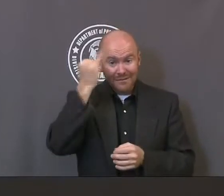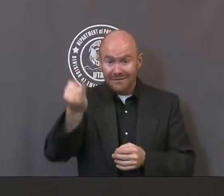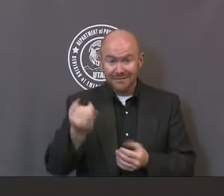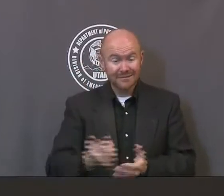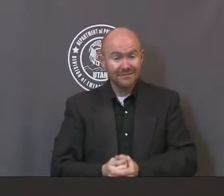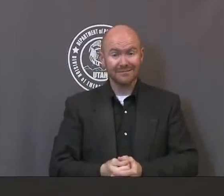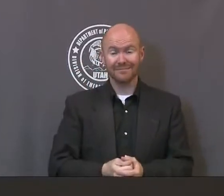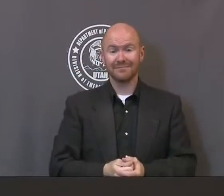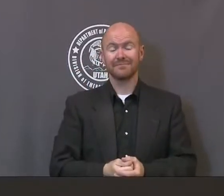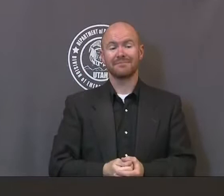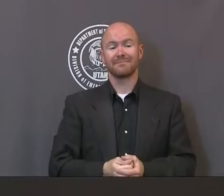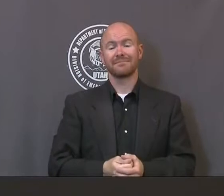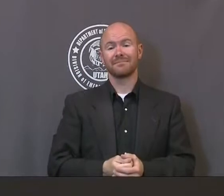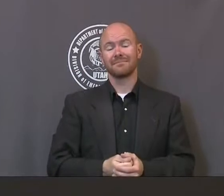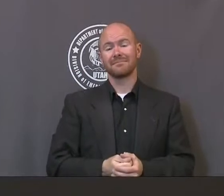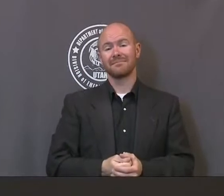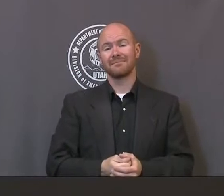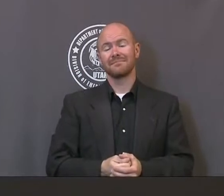approach.